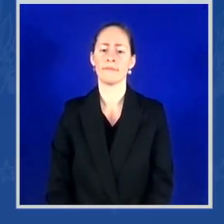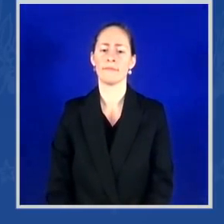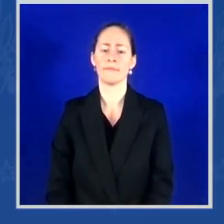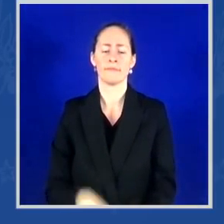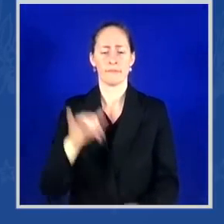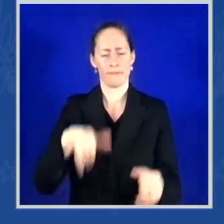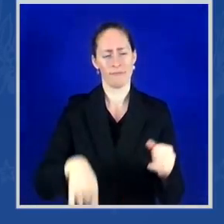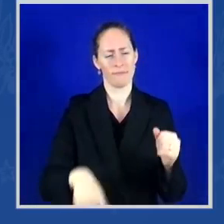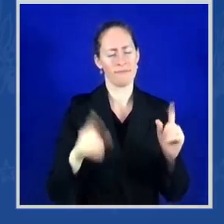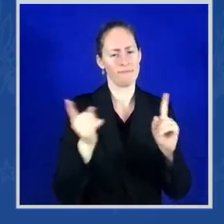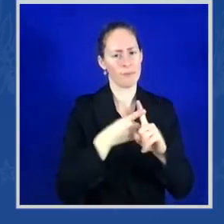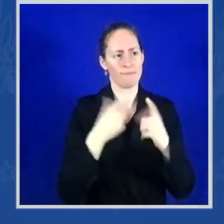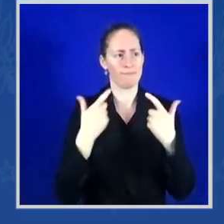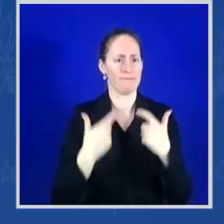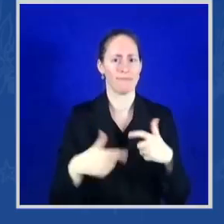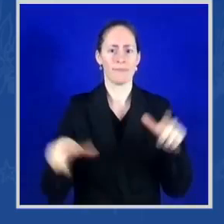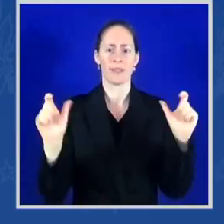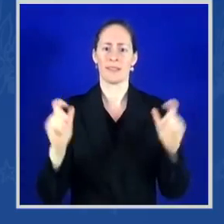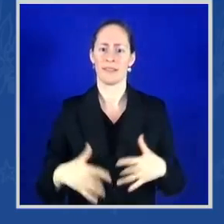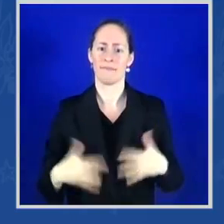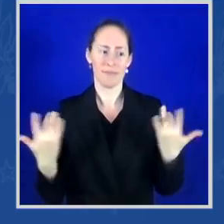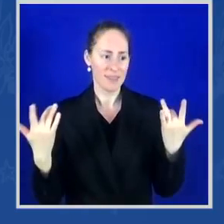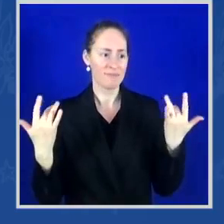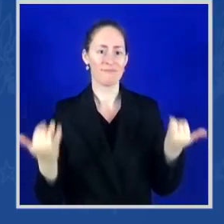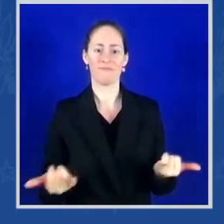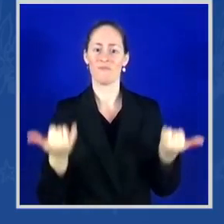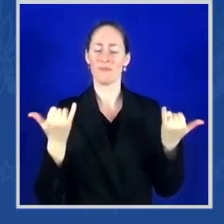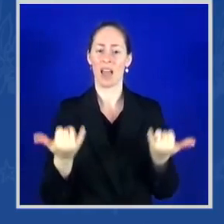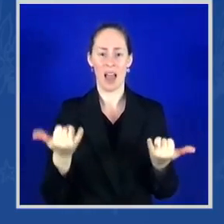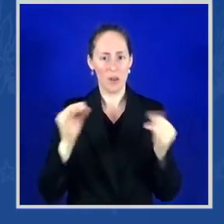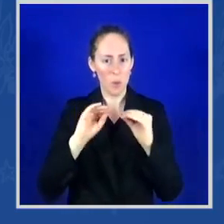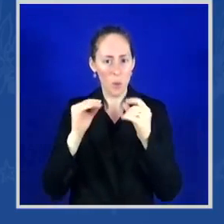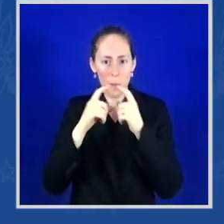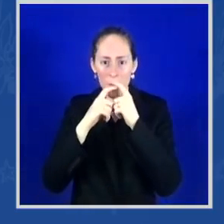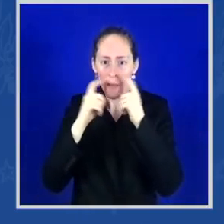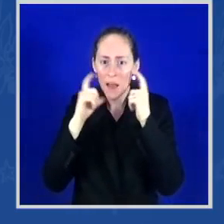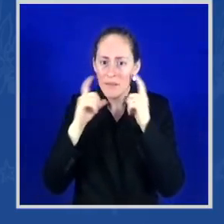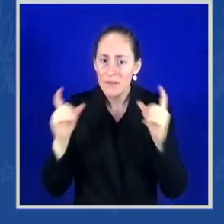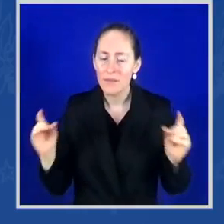masks, Hunter, unless you're too young to be vaccinated,